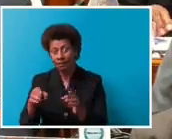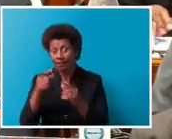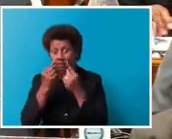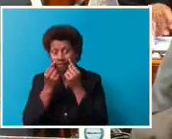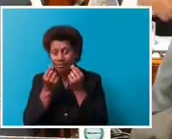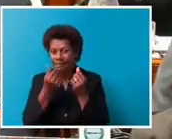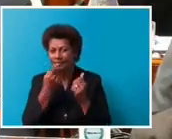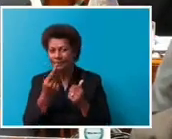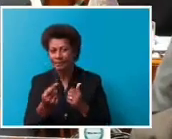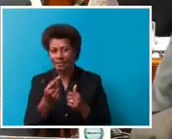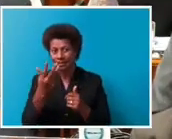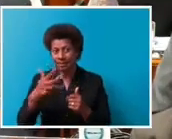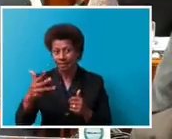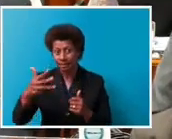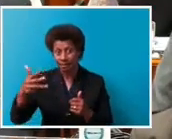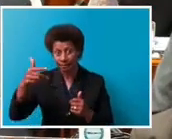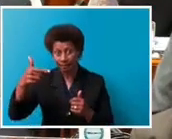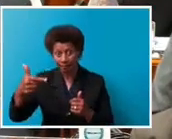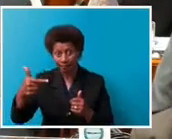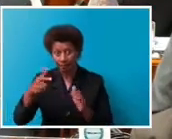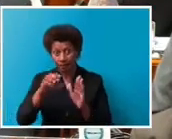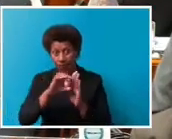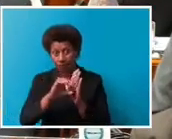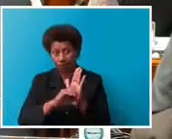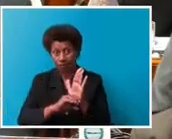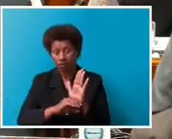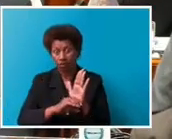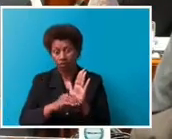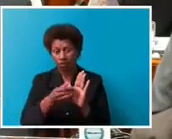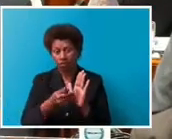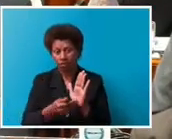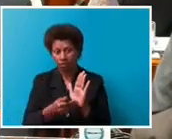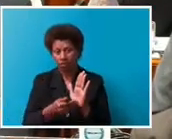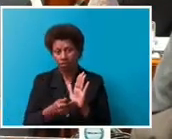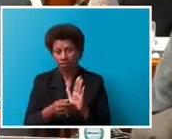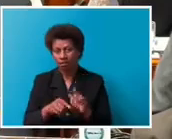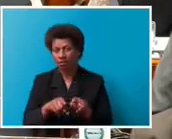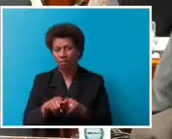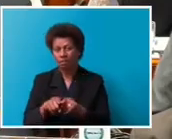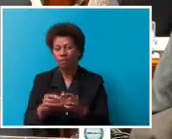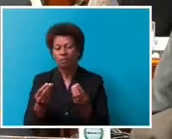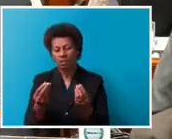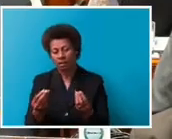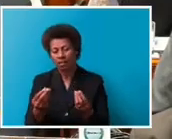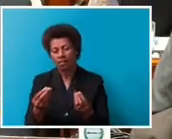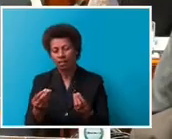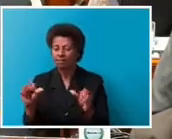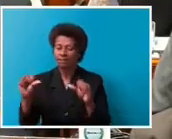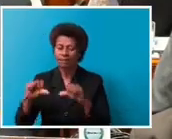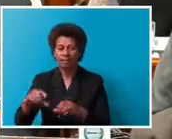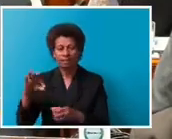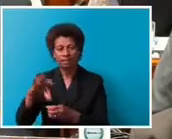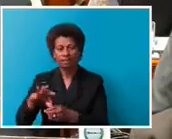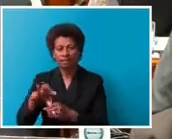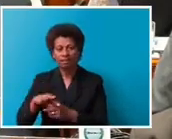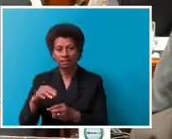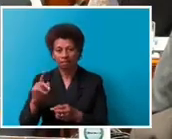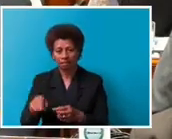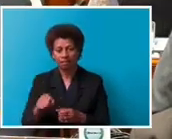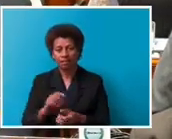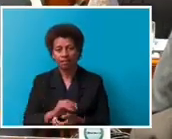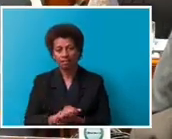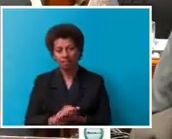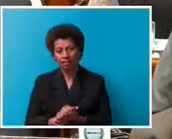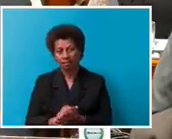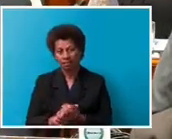the 1997 constitution is worth losing an election for. Mr. Speaker, as a